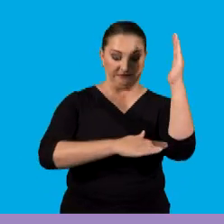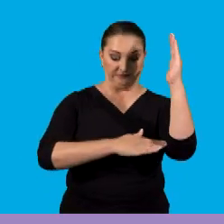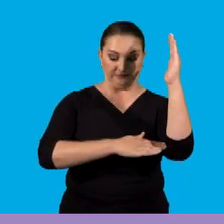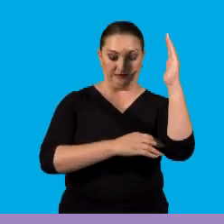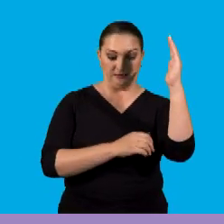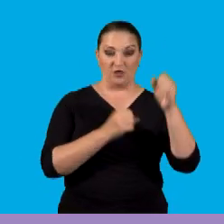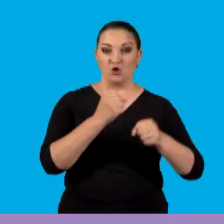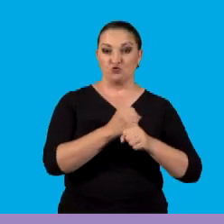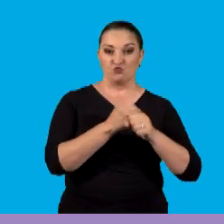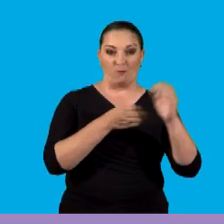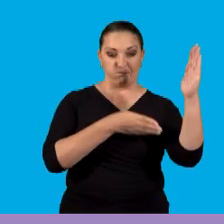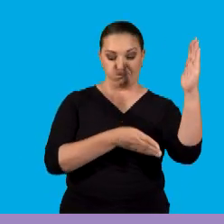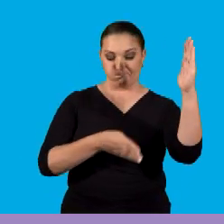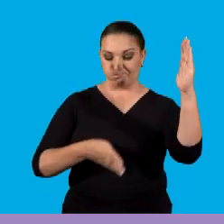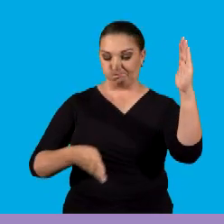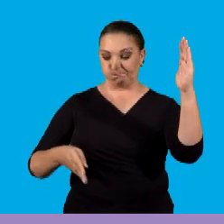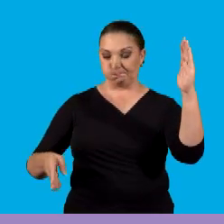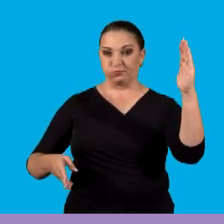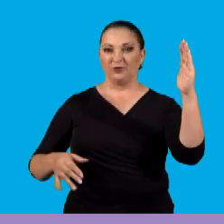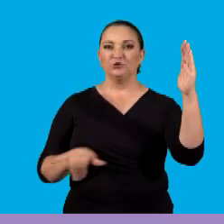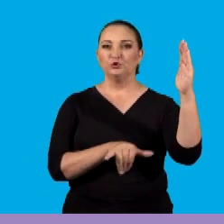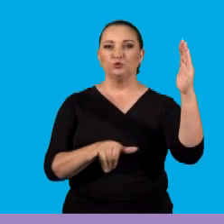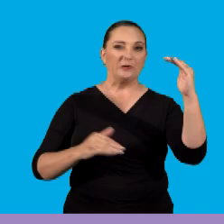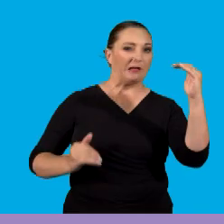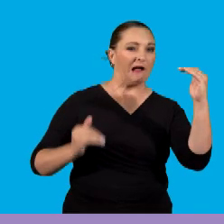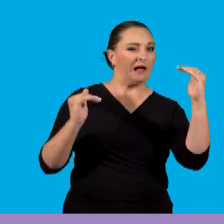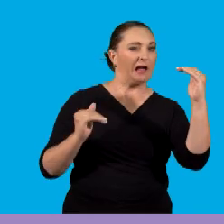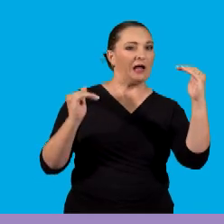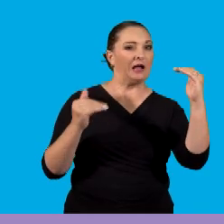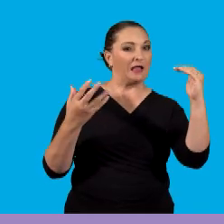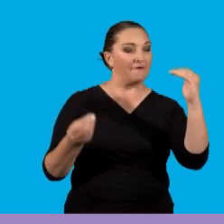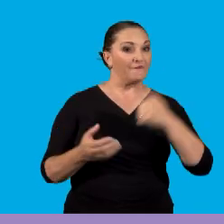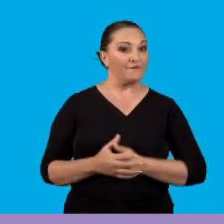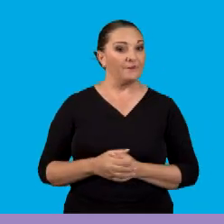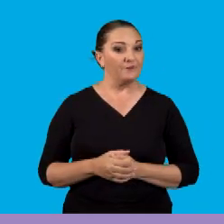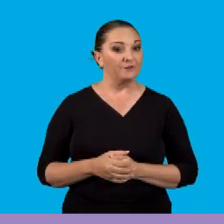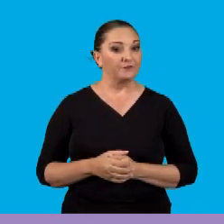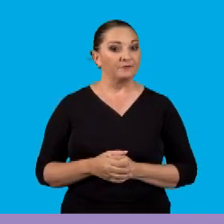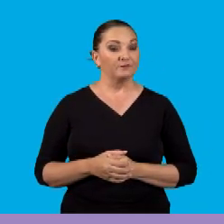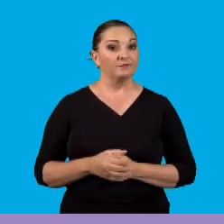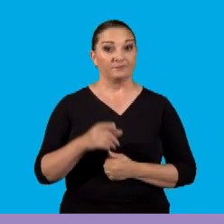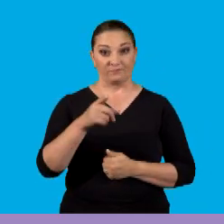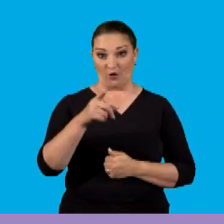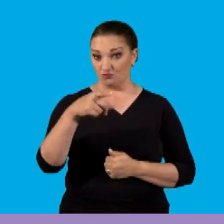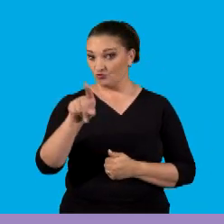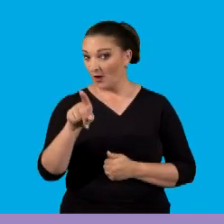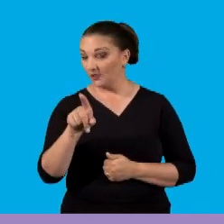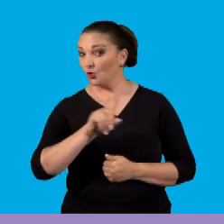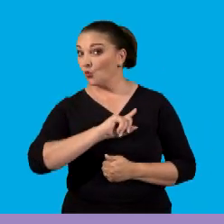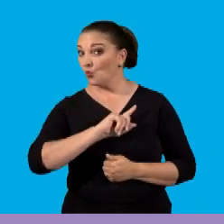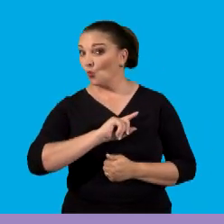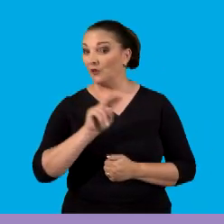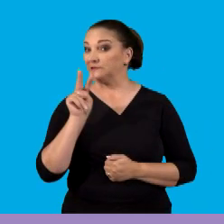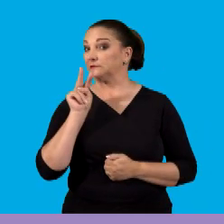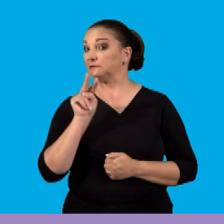the grade that has the highest number of textbooks. Can you see which grade that is? Well, yes,